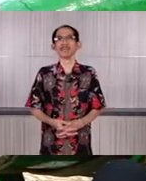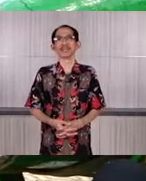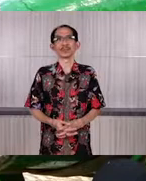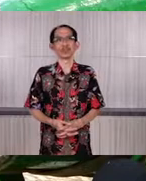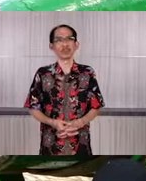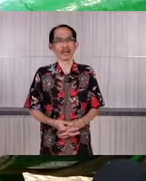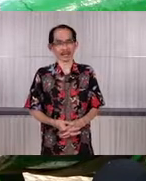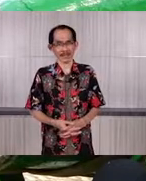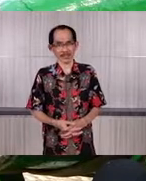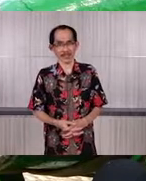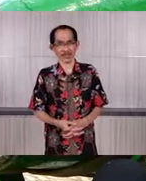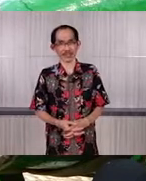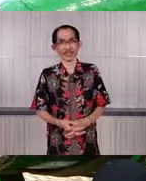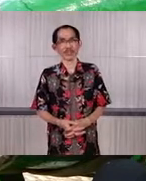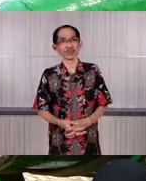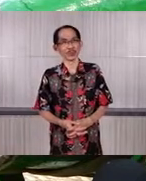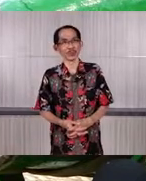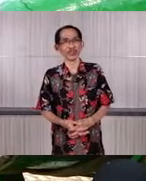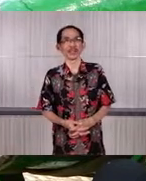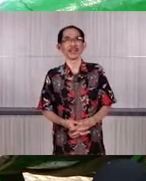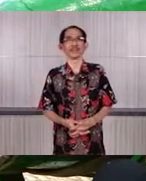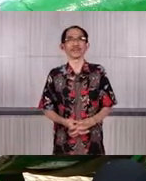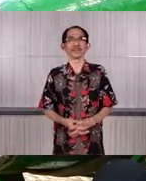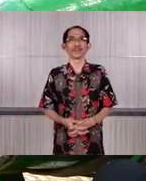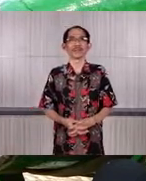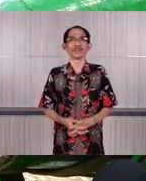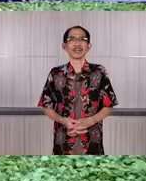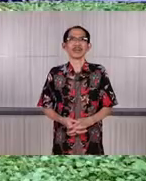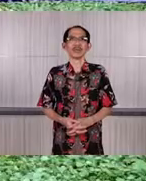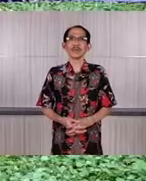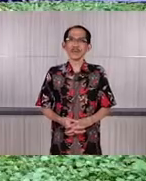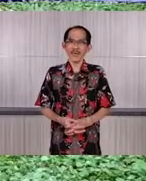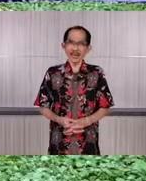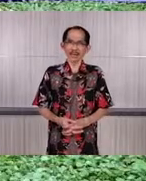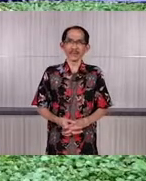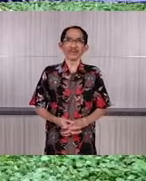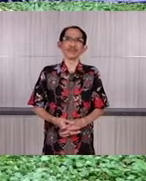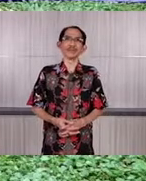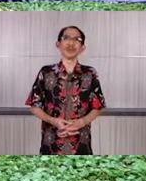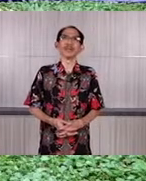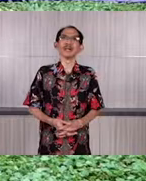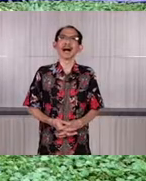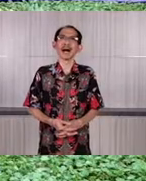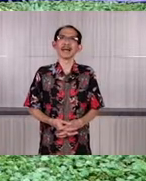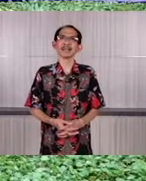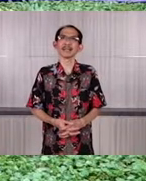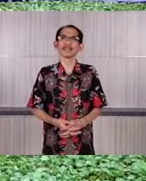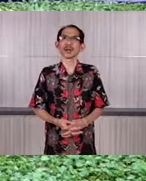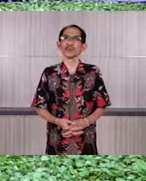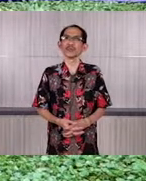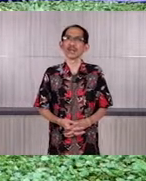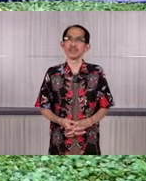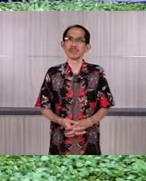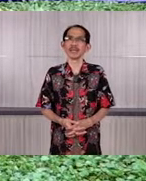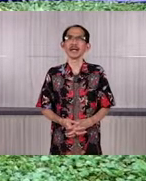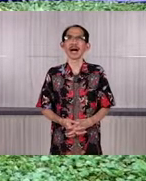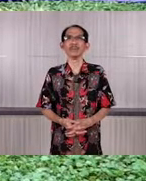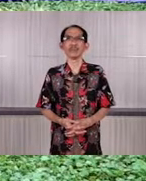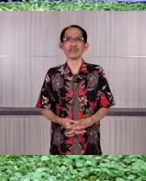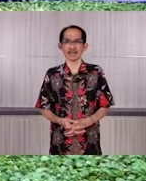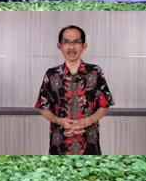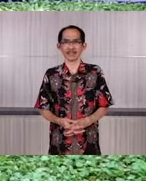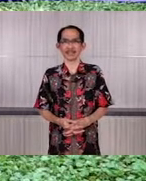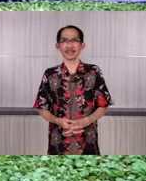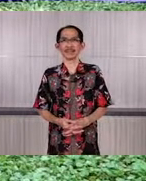moment to pay attention to yourself. When we are living from a high sense of well-being,